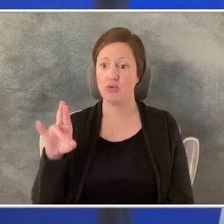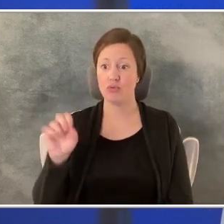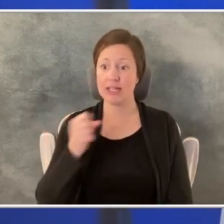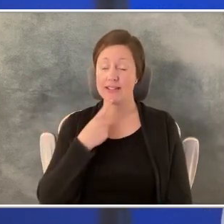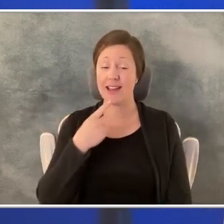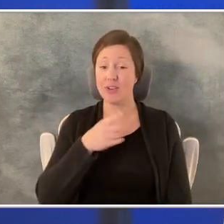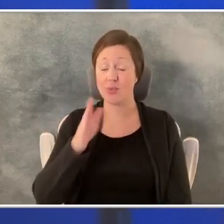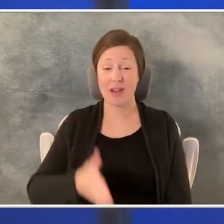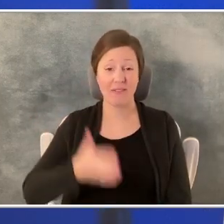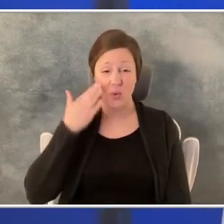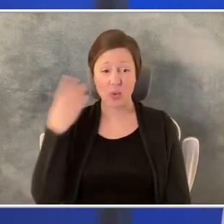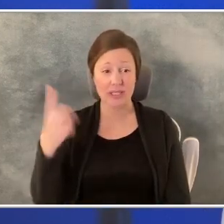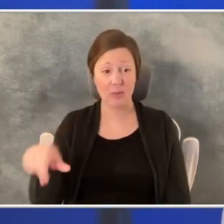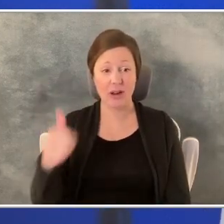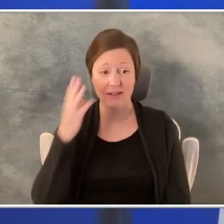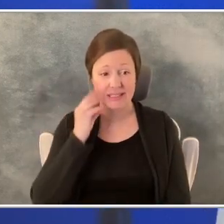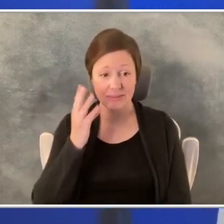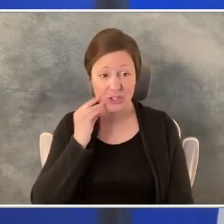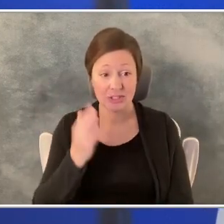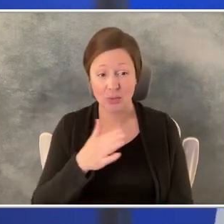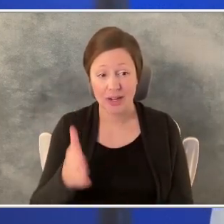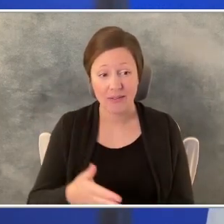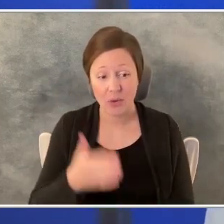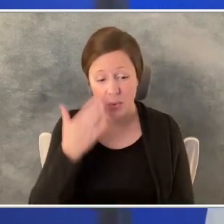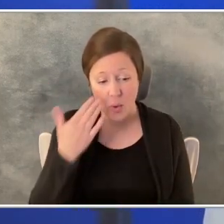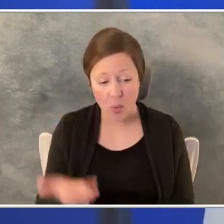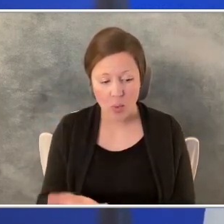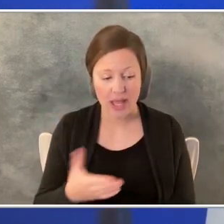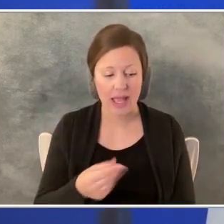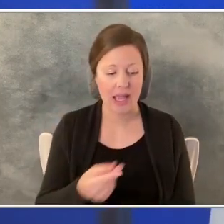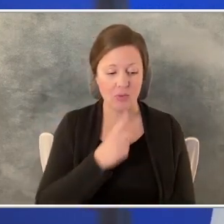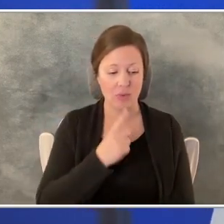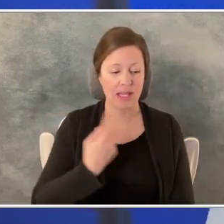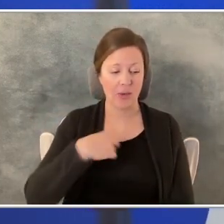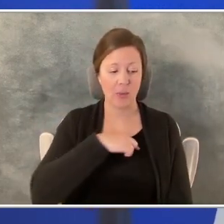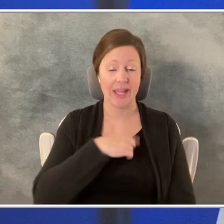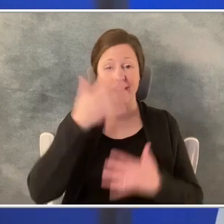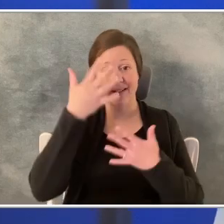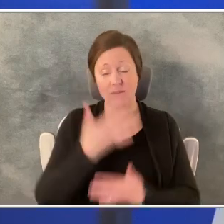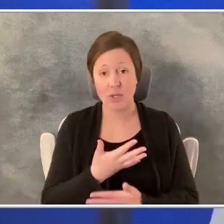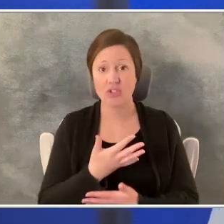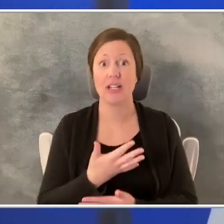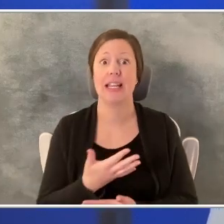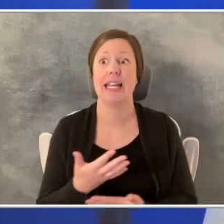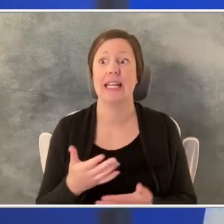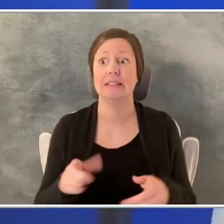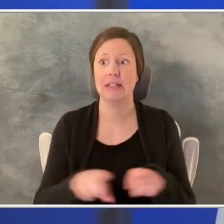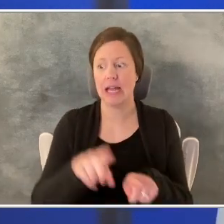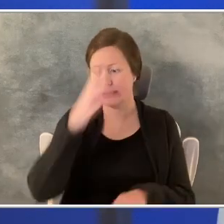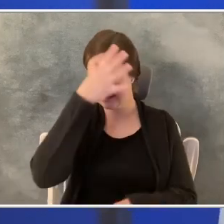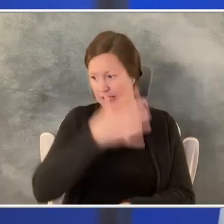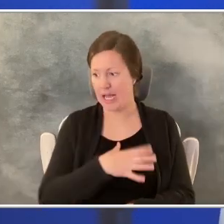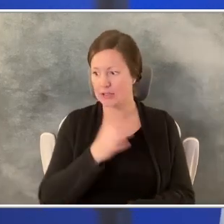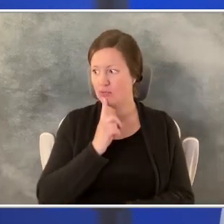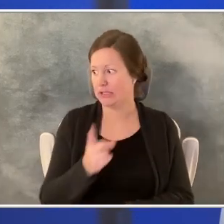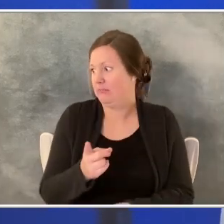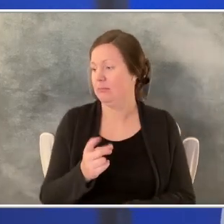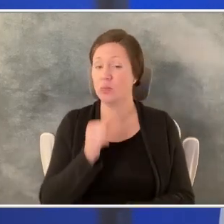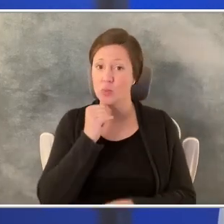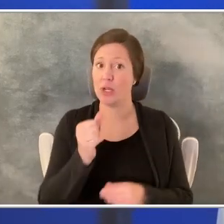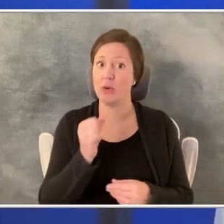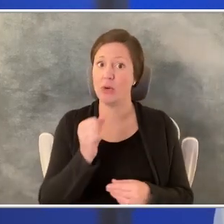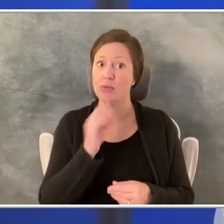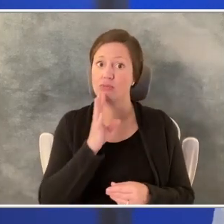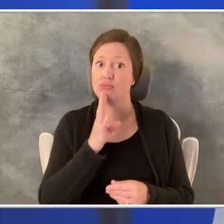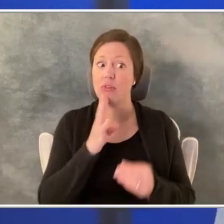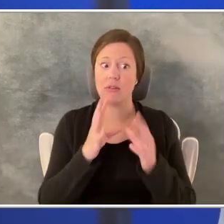through, right? And we, unfortunately, are our own worst enemies as guys. We don't talk a lot about things. And so